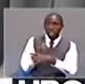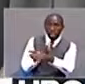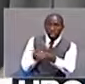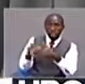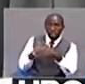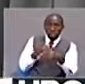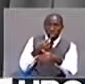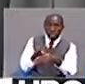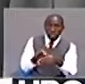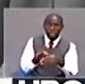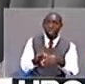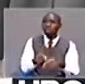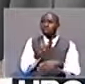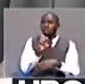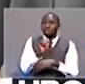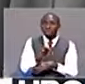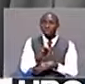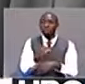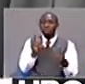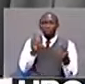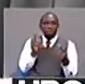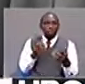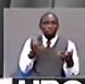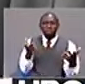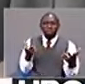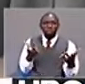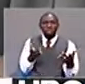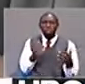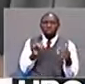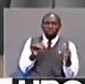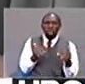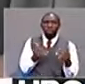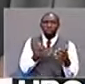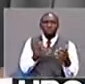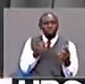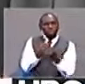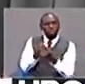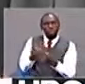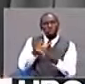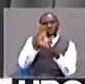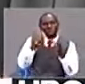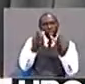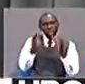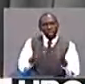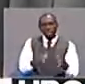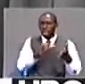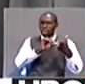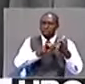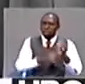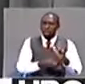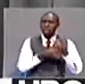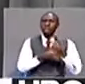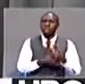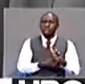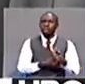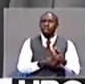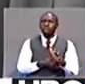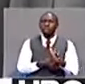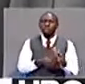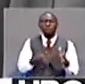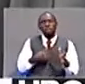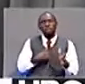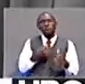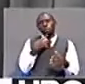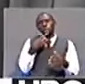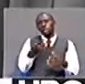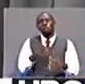that if he has met all the criteria to be never the matter, anymore, I would not oppose it. I would